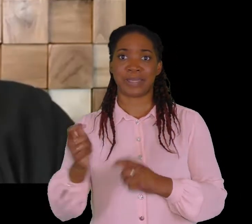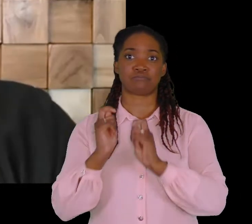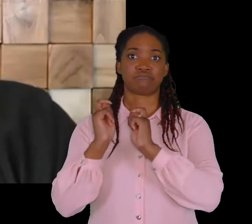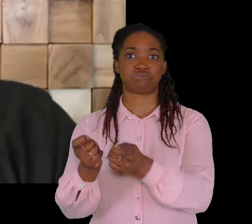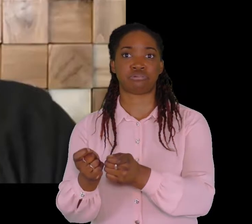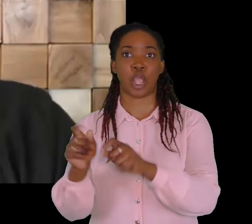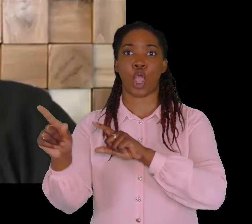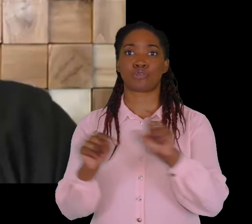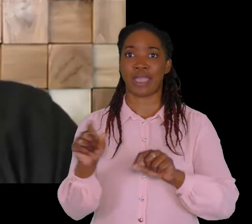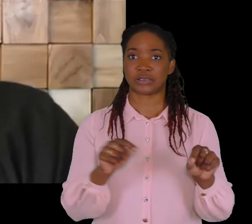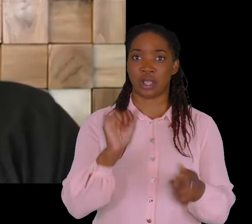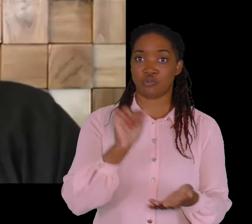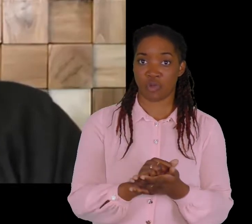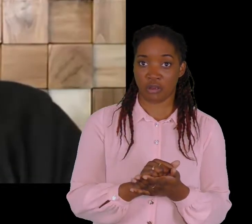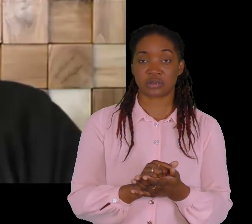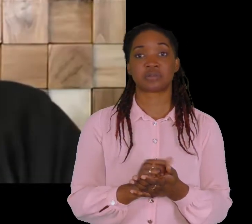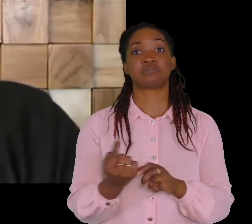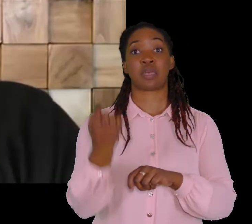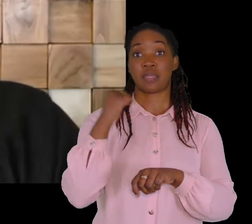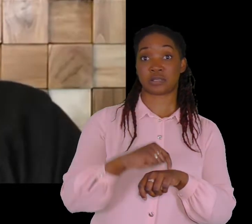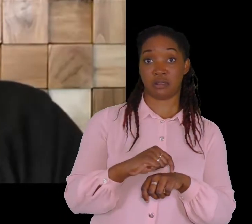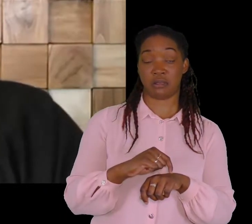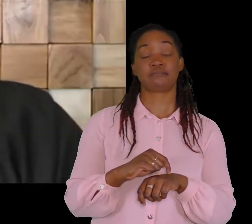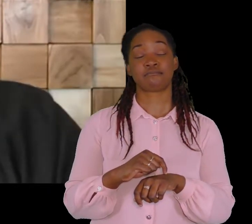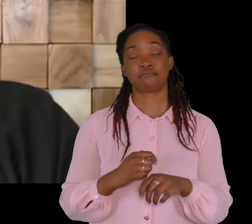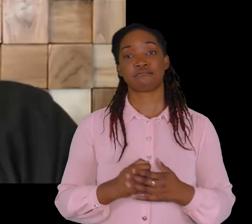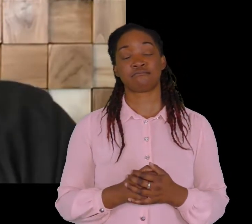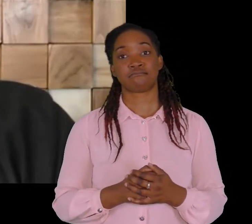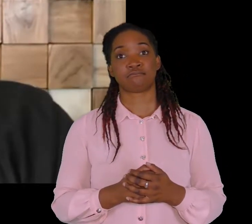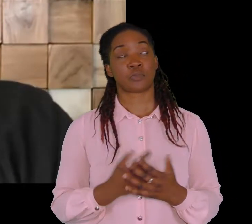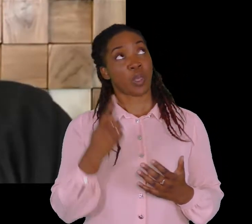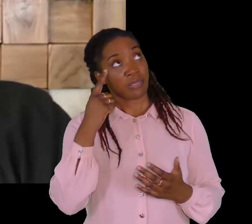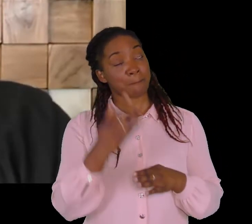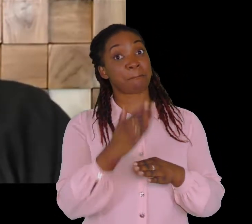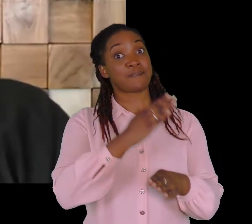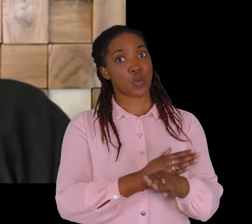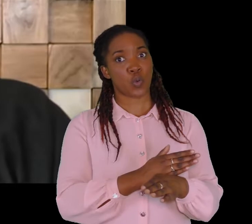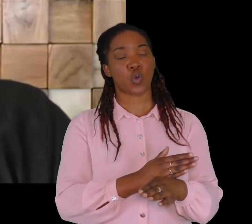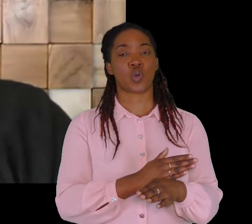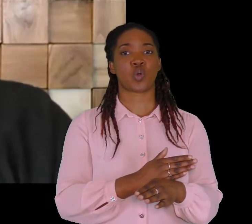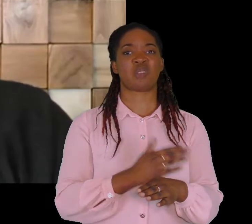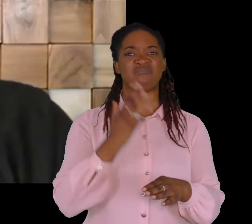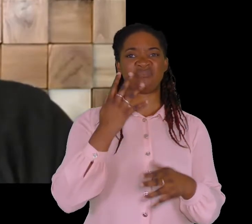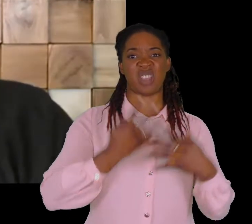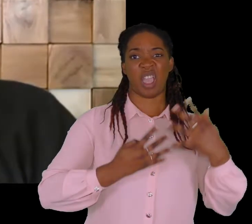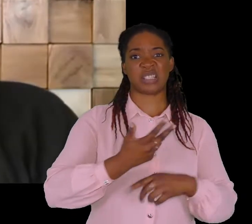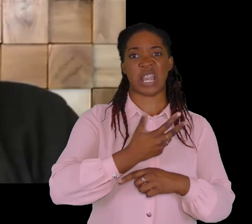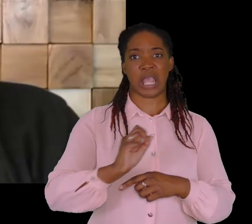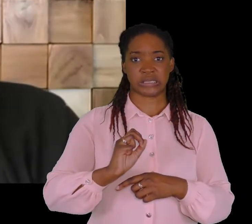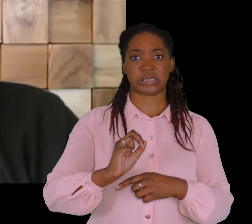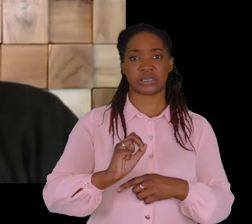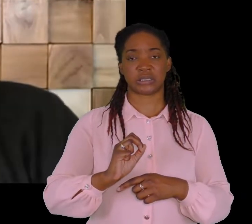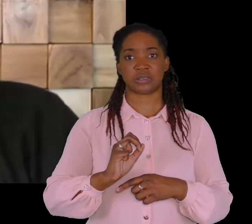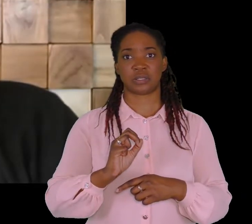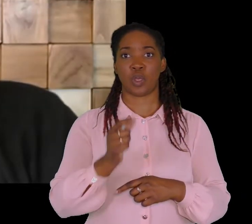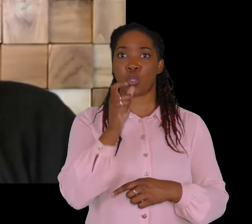time, or at least before then in the 80s, you know, the word selector was often used, particularly by